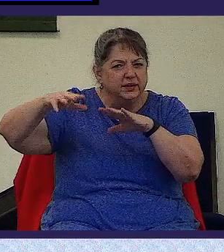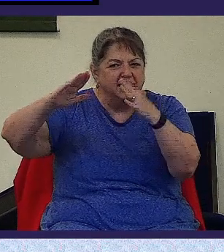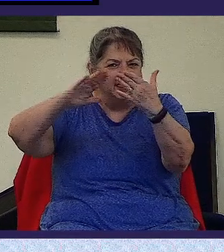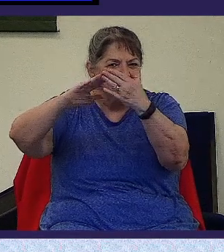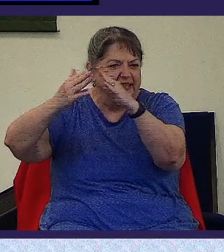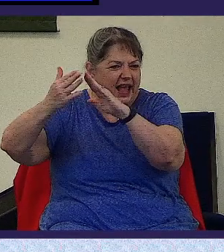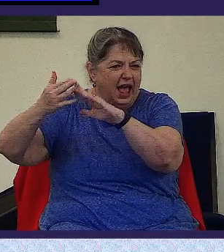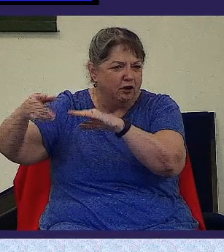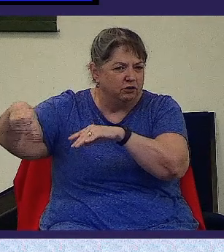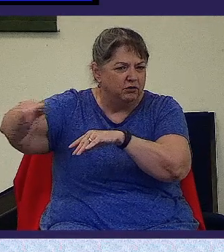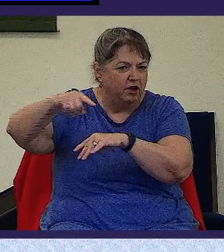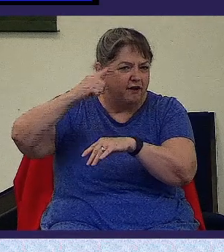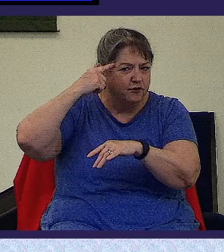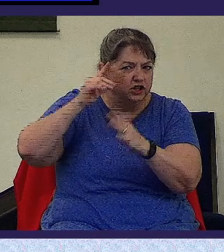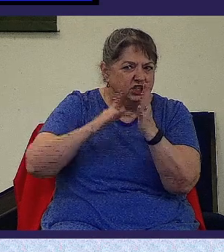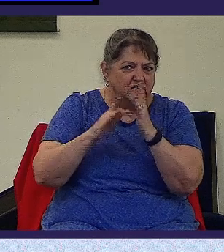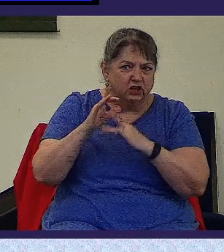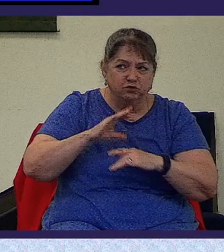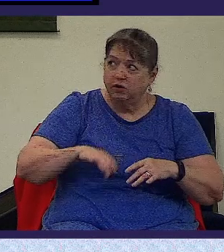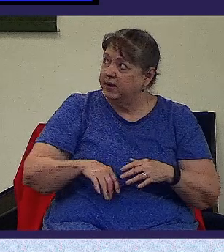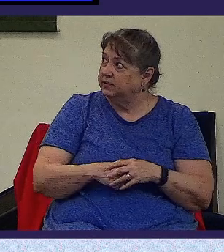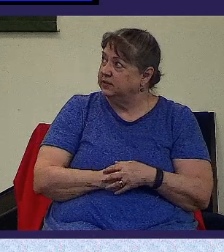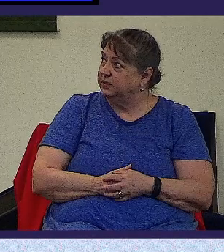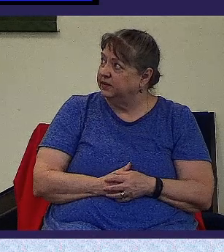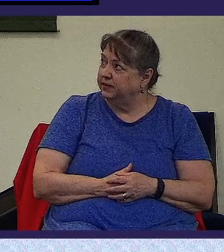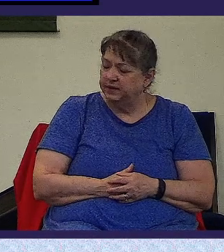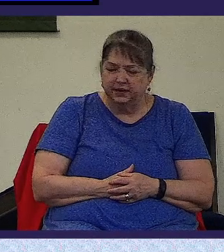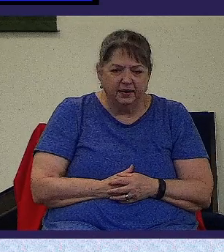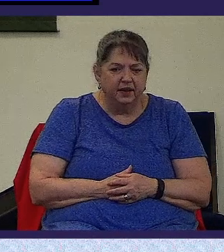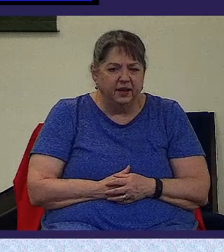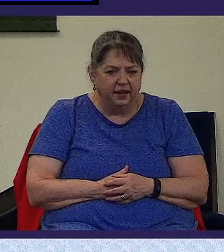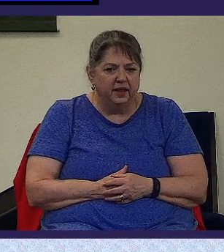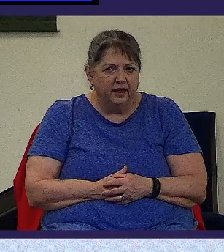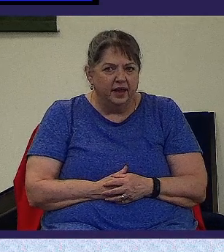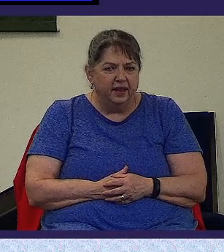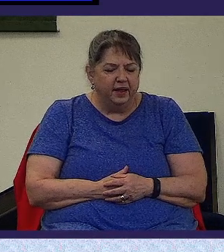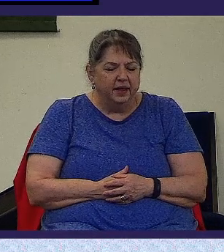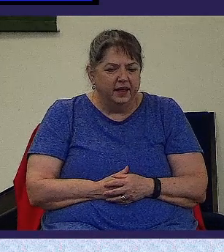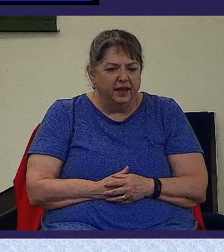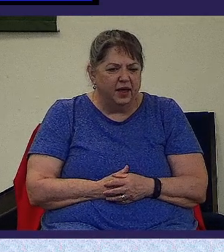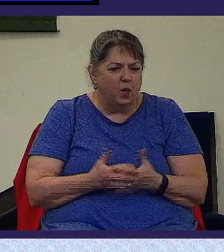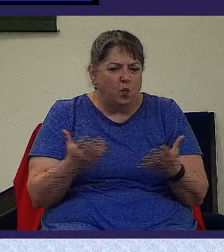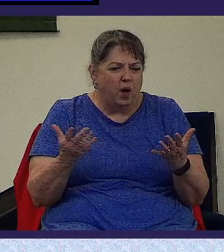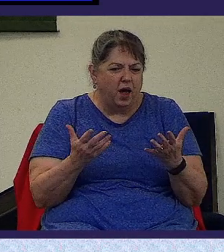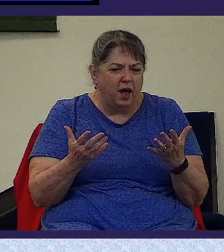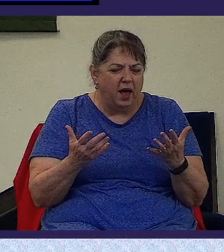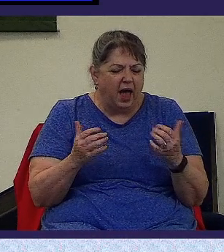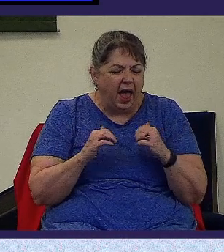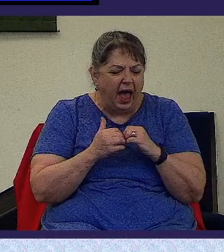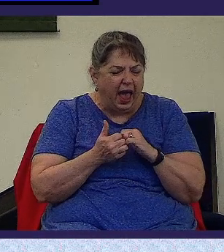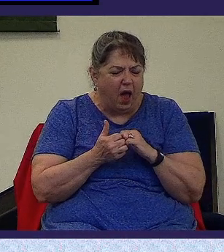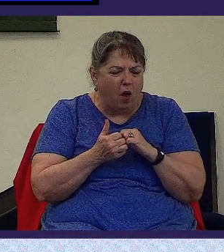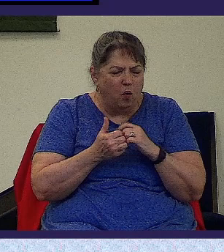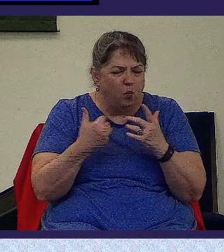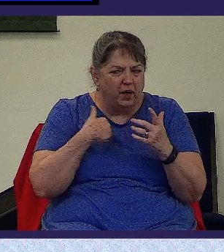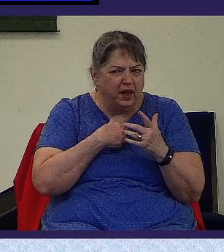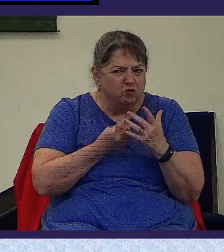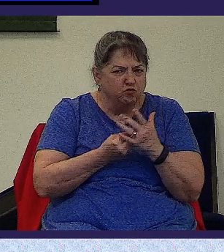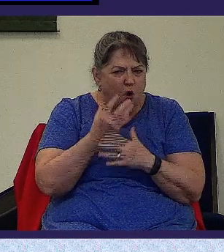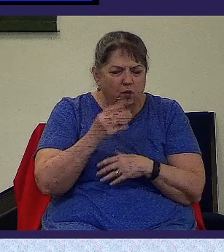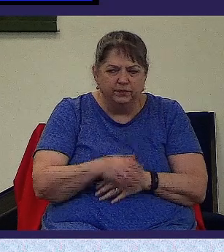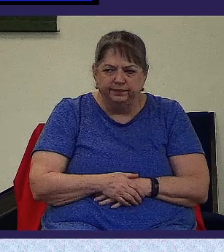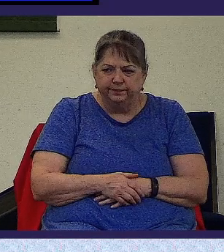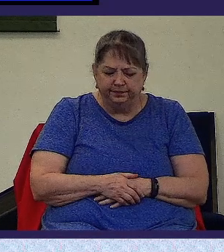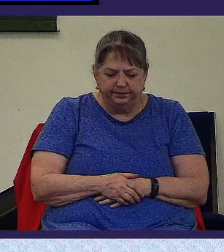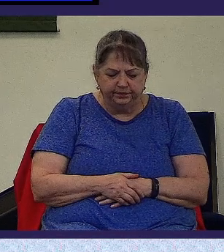amen so be please be praying about that what woe god would have you to make there and above all prayer prayer is